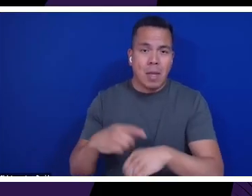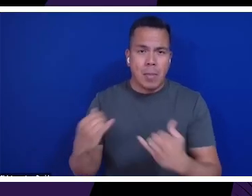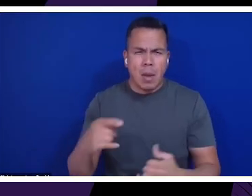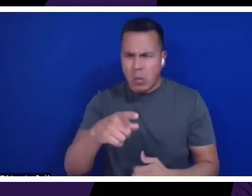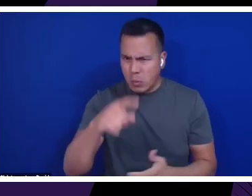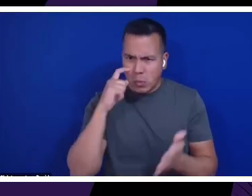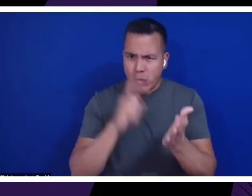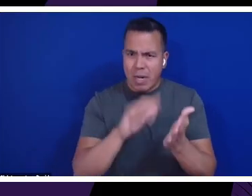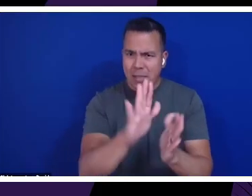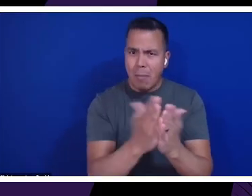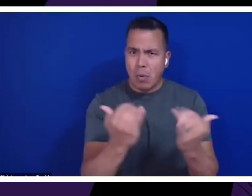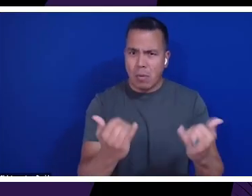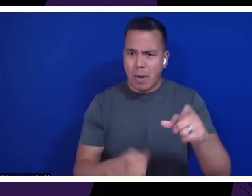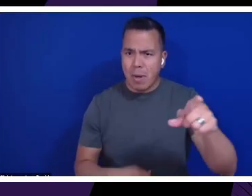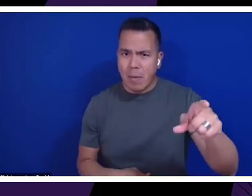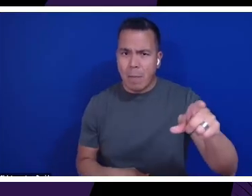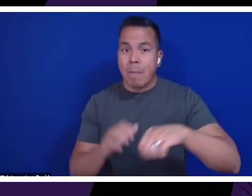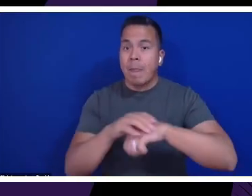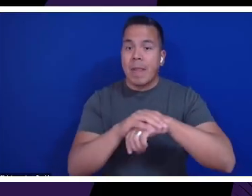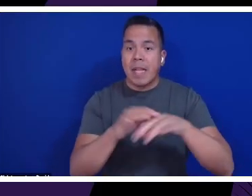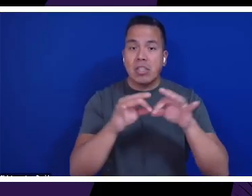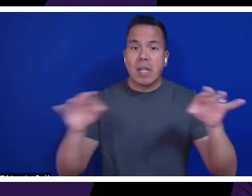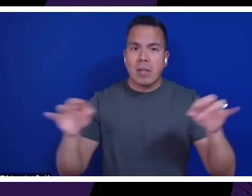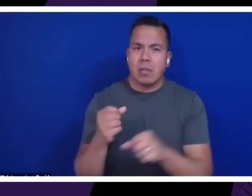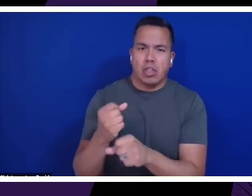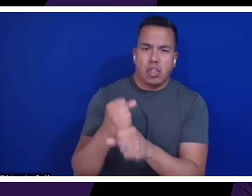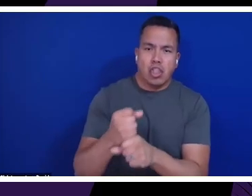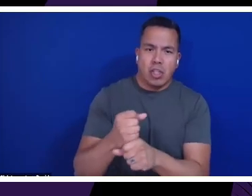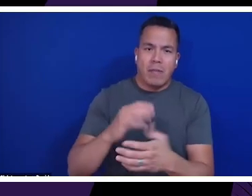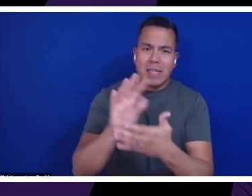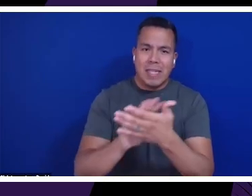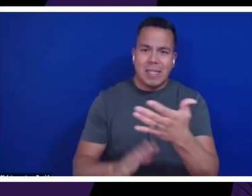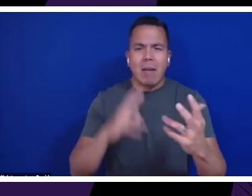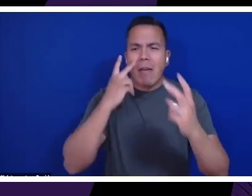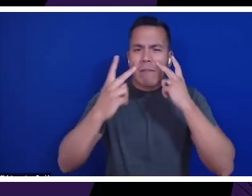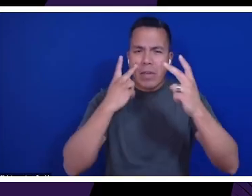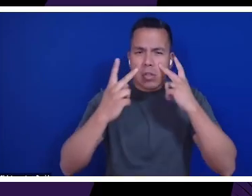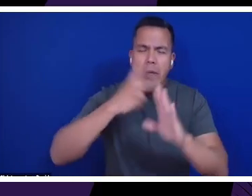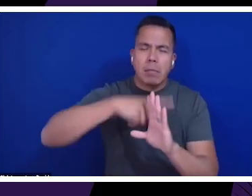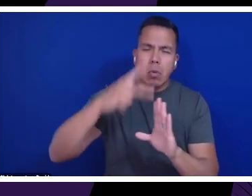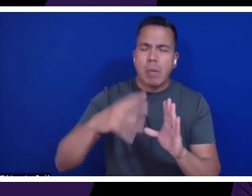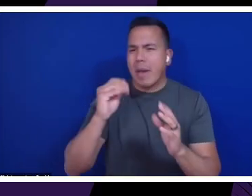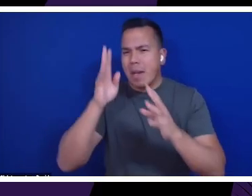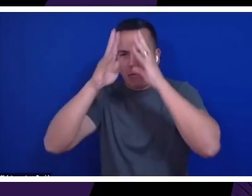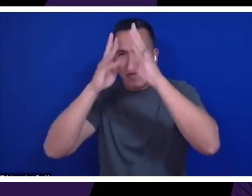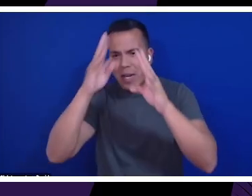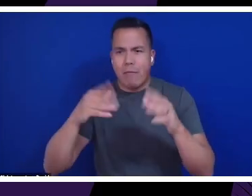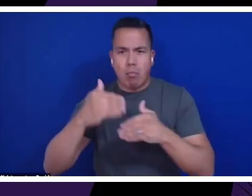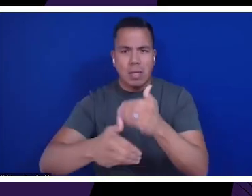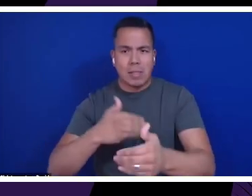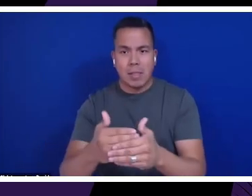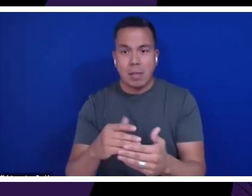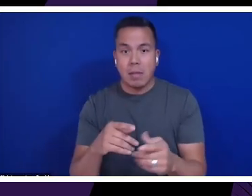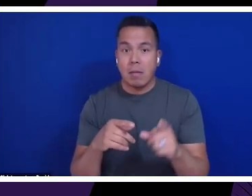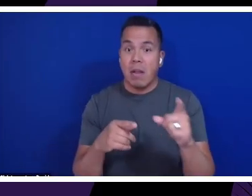book on this slide, but the English title is Generative Design, Visualize, Program, and Create with Processing. And it is from